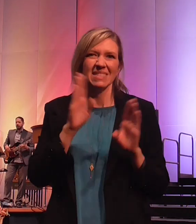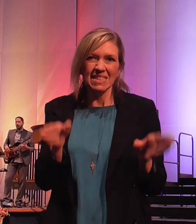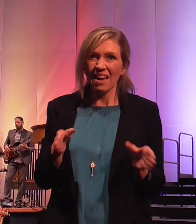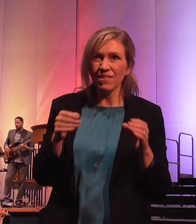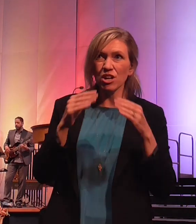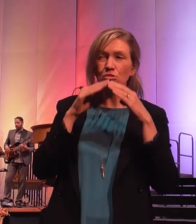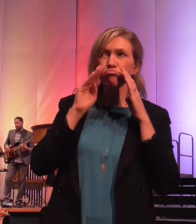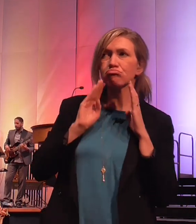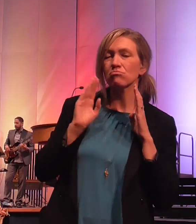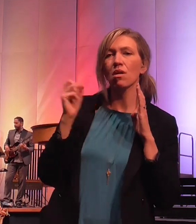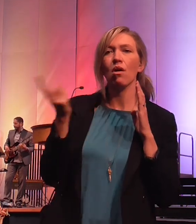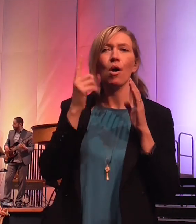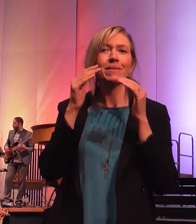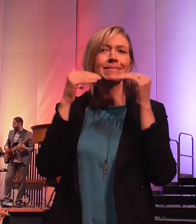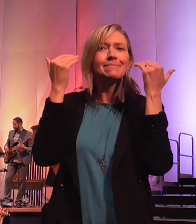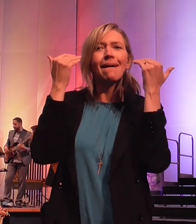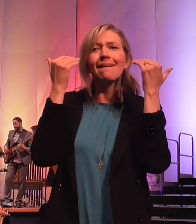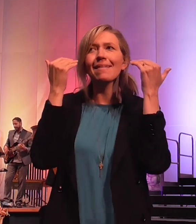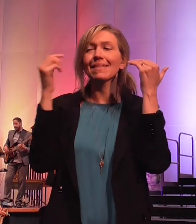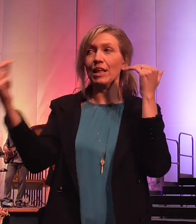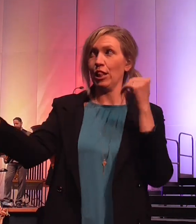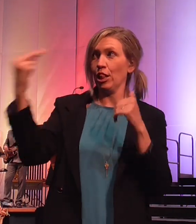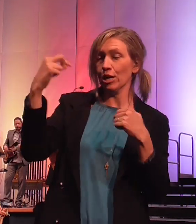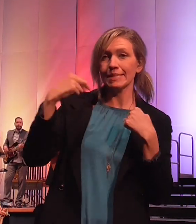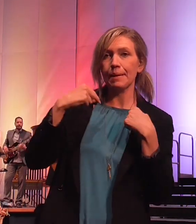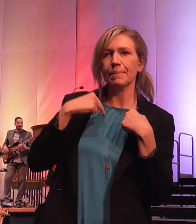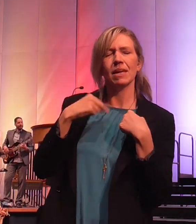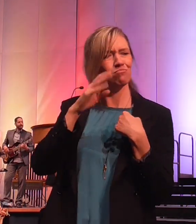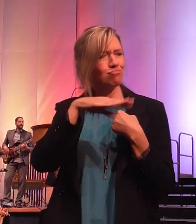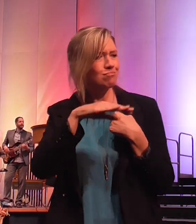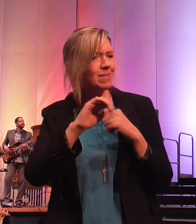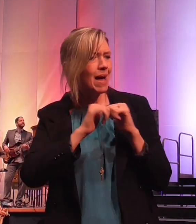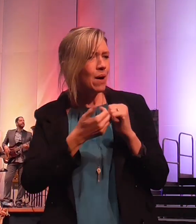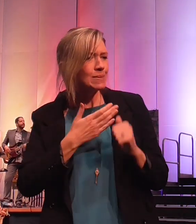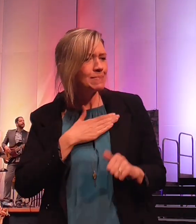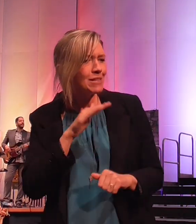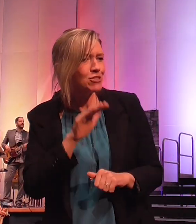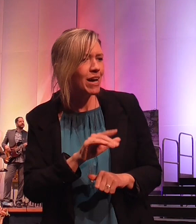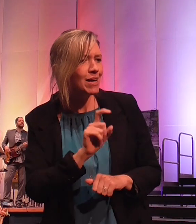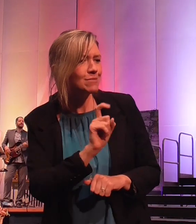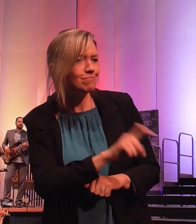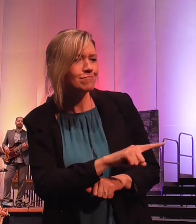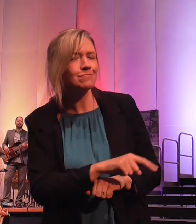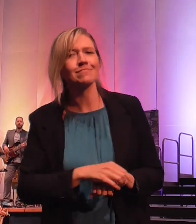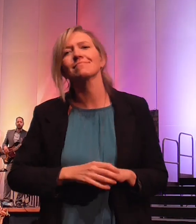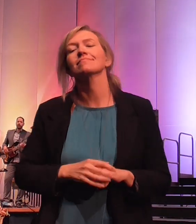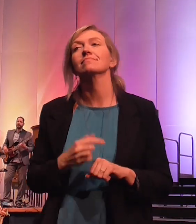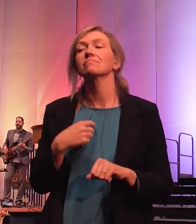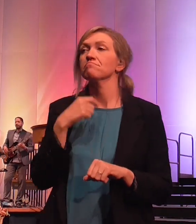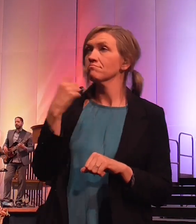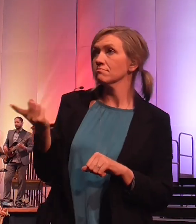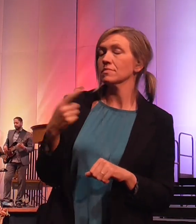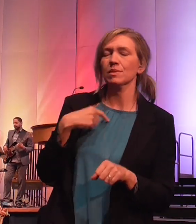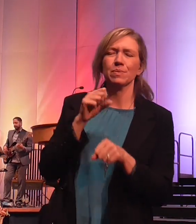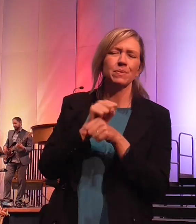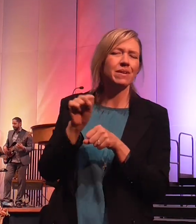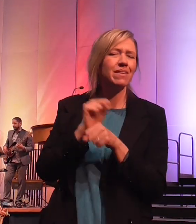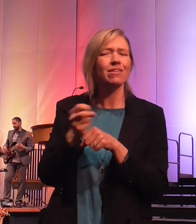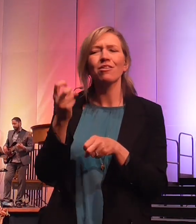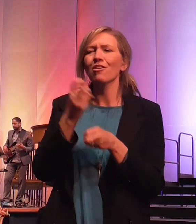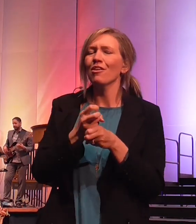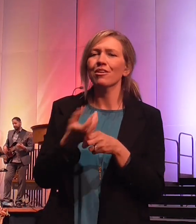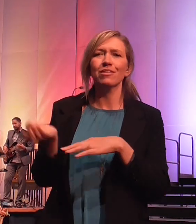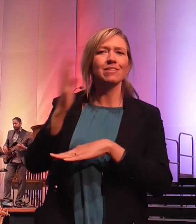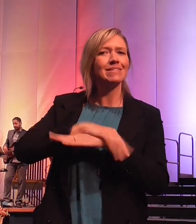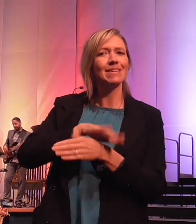Never always a smile when he looks at me and says, how's my child? I say, I've been working